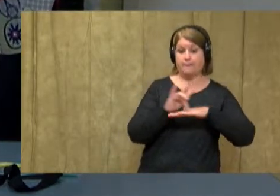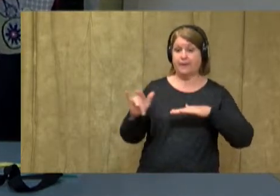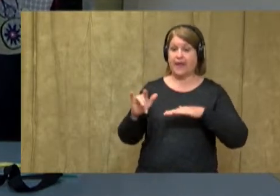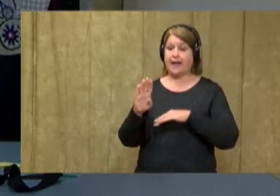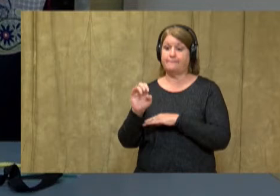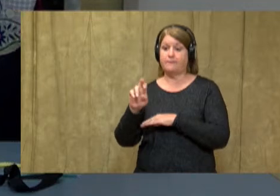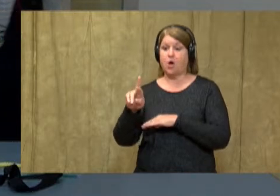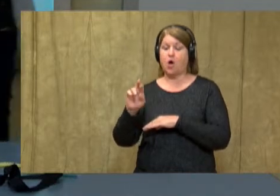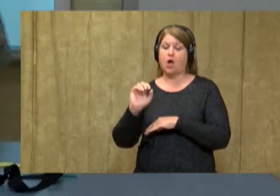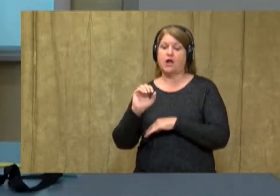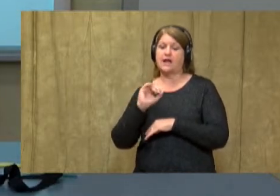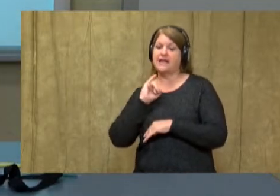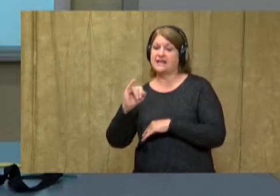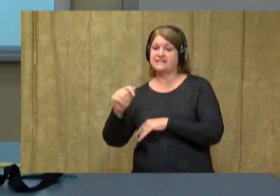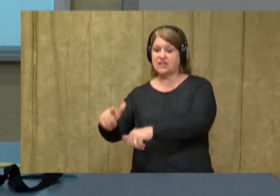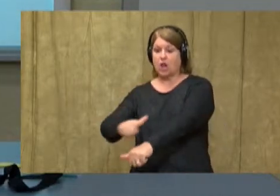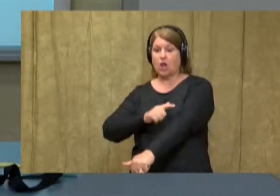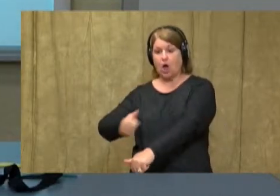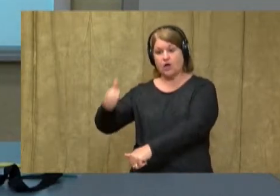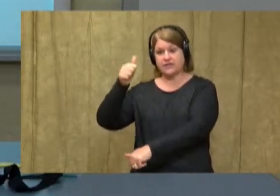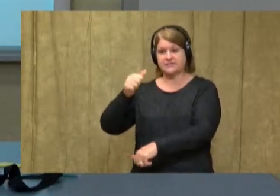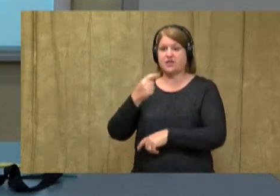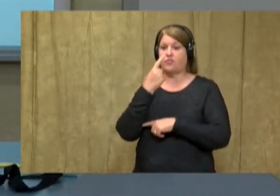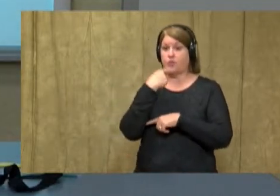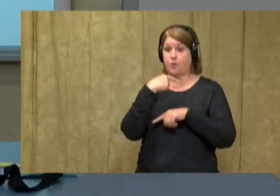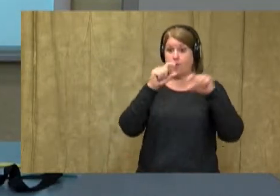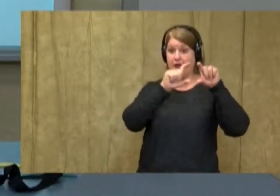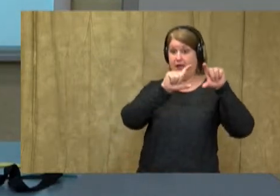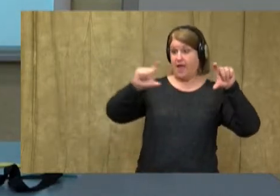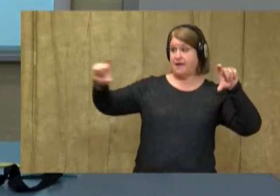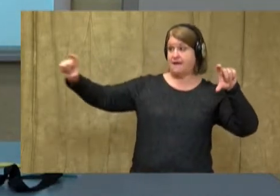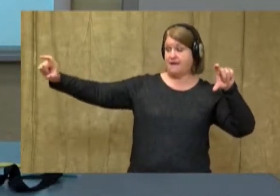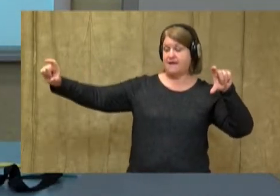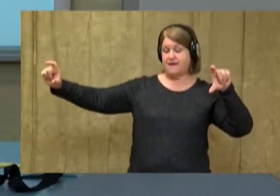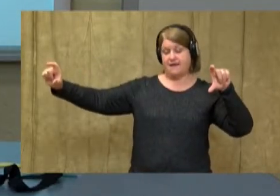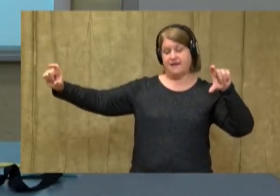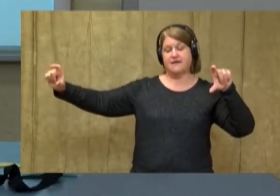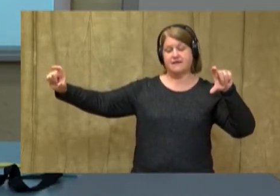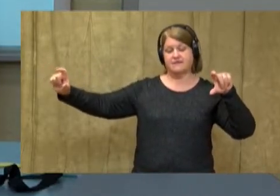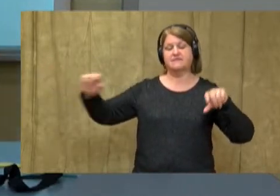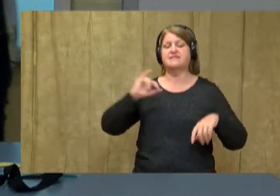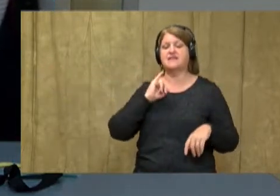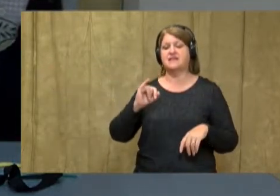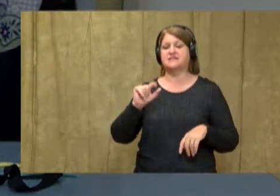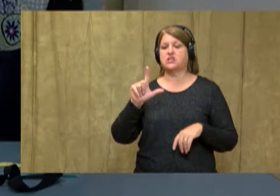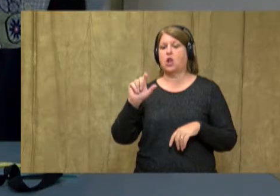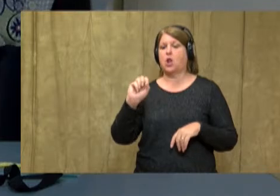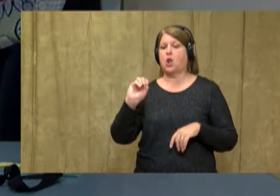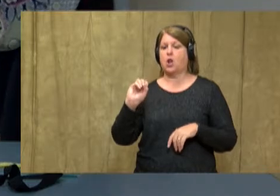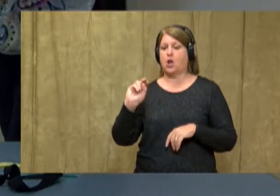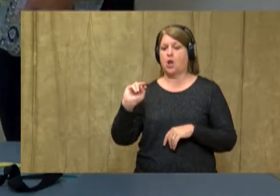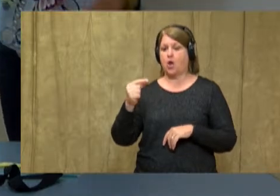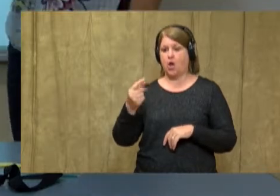longest, the red bar is the longest.